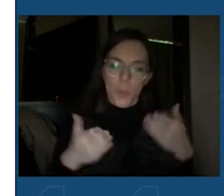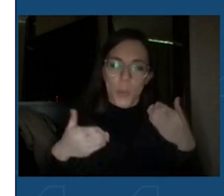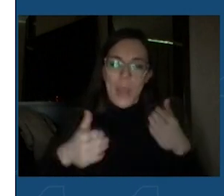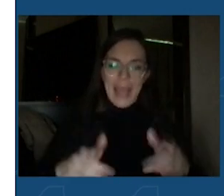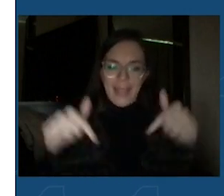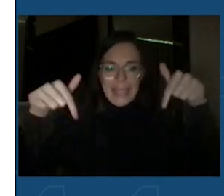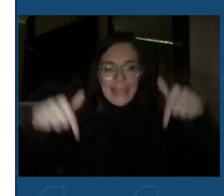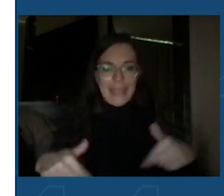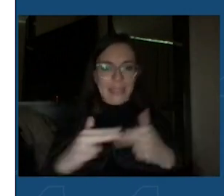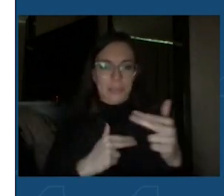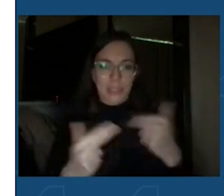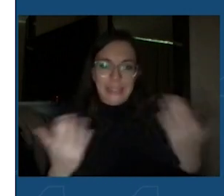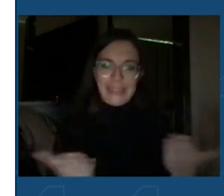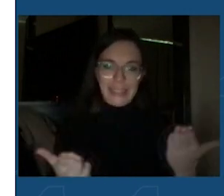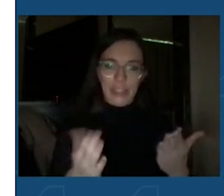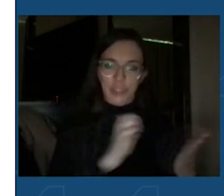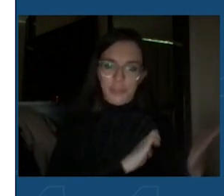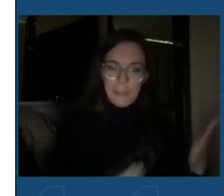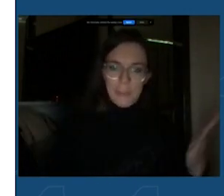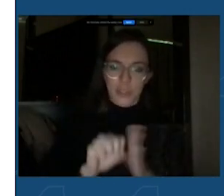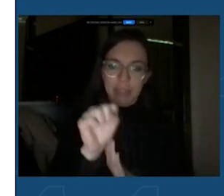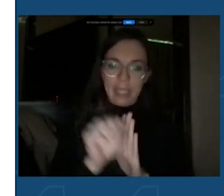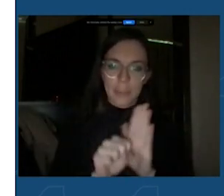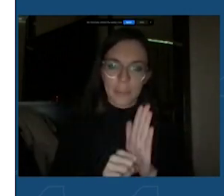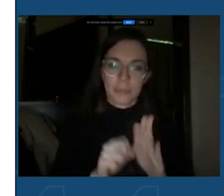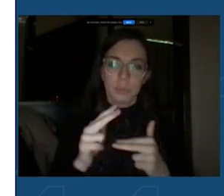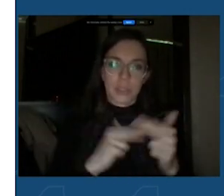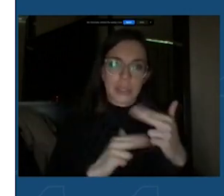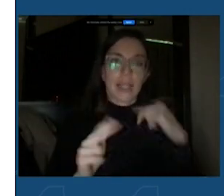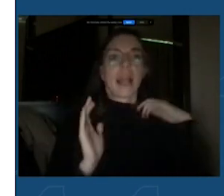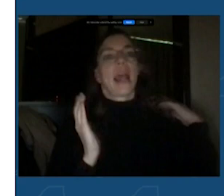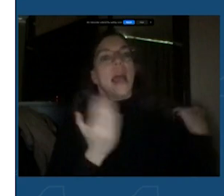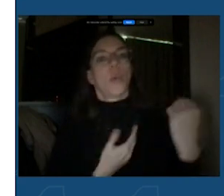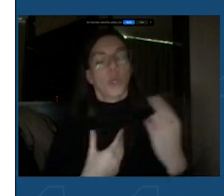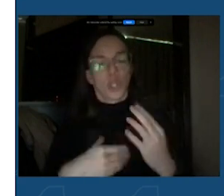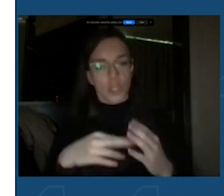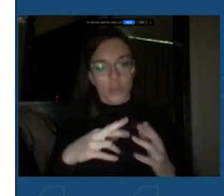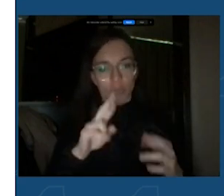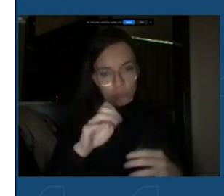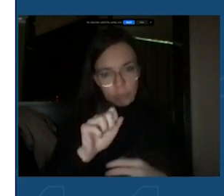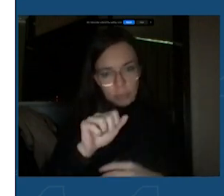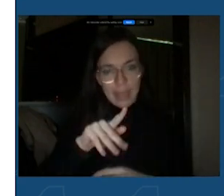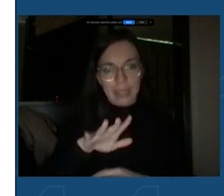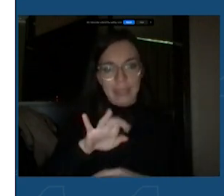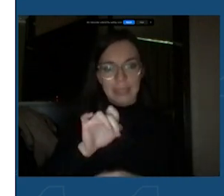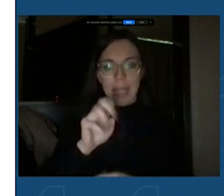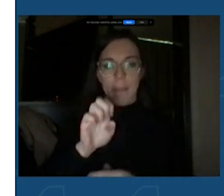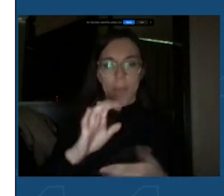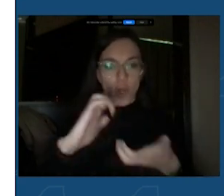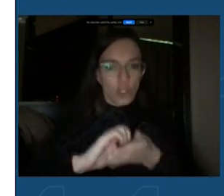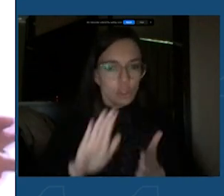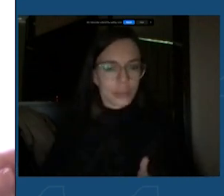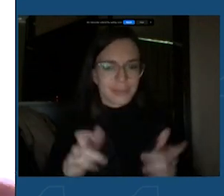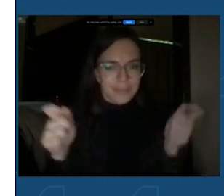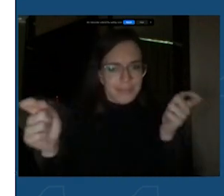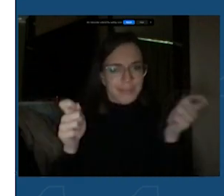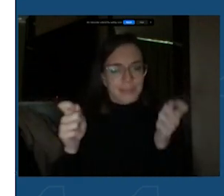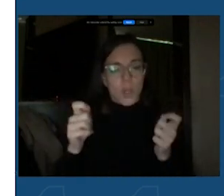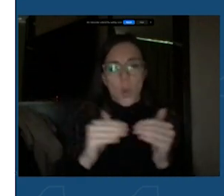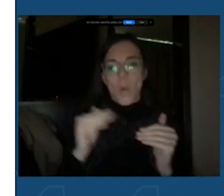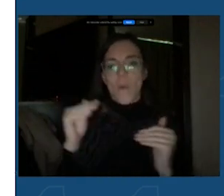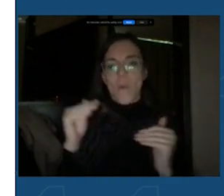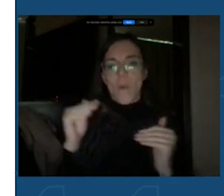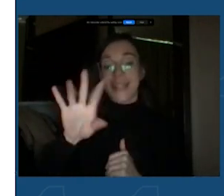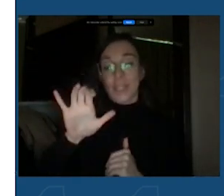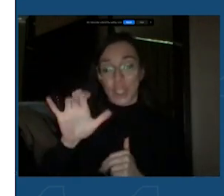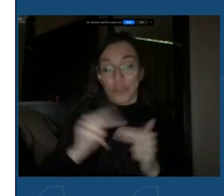here. And our real estate partners in this challenge control over 700 buildings. The 700 buildings you see when you look out these